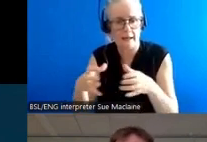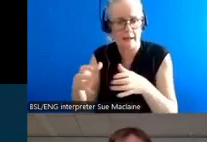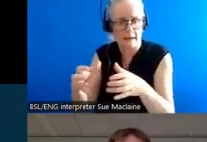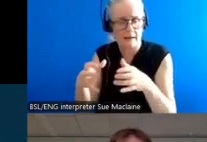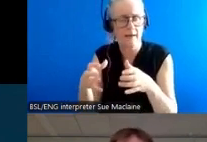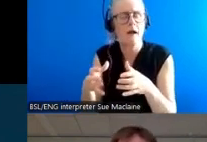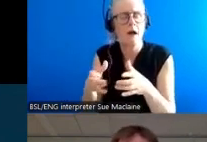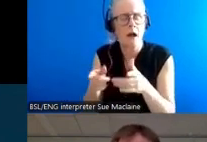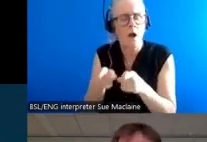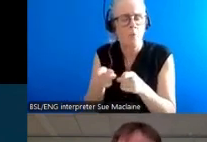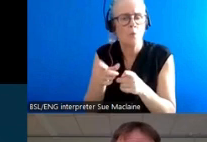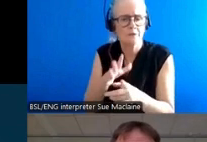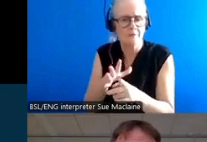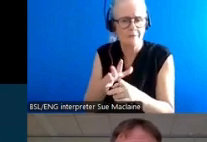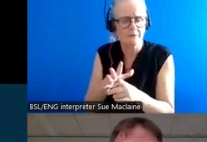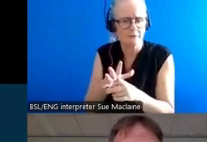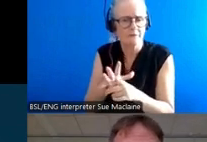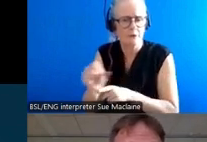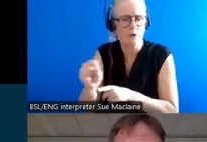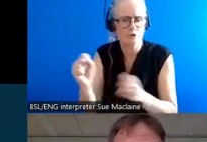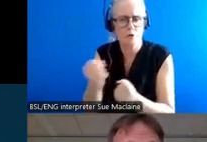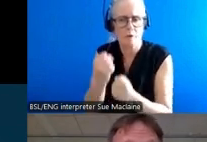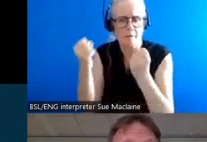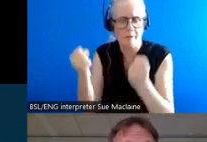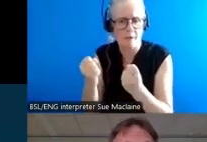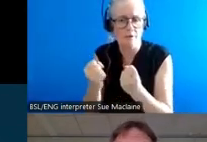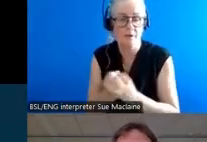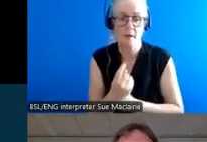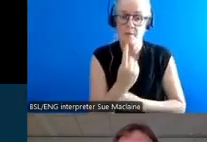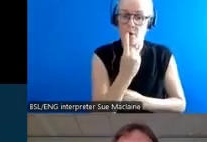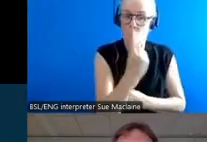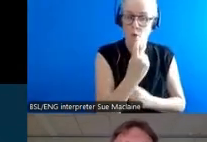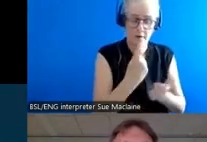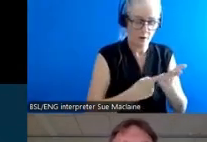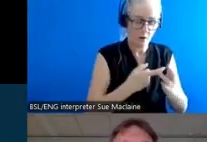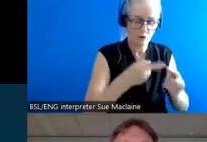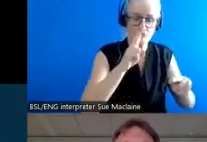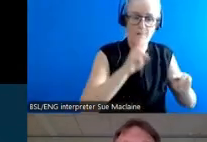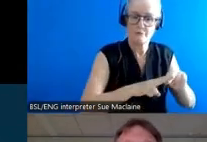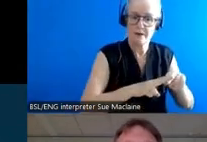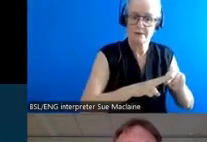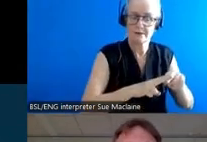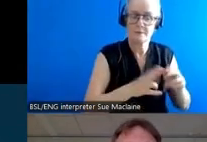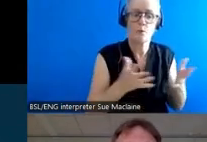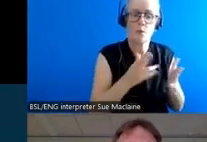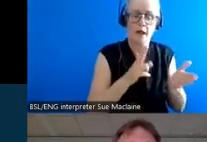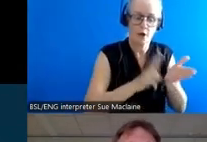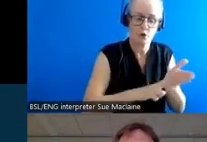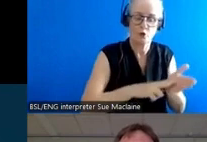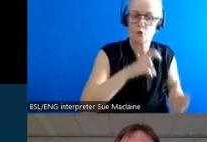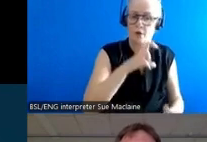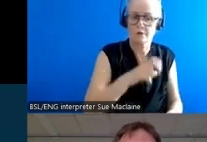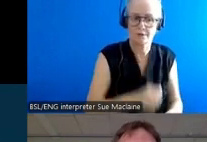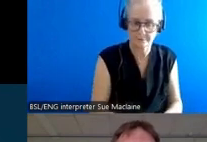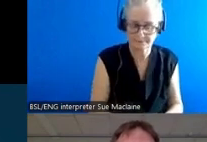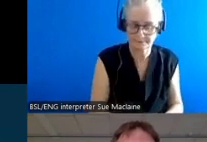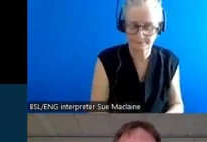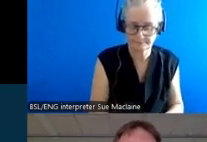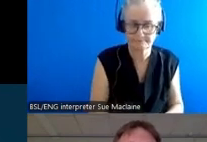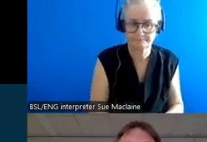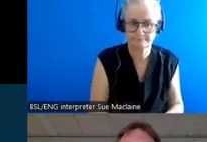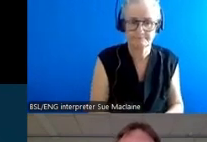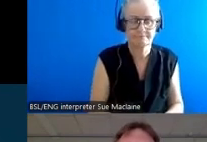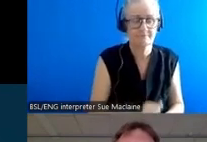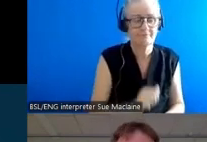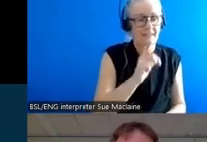But there was only one referendum. I'm sitting in Newcastle now. The people around me decided by 78% against